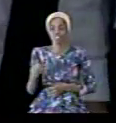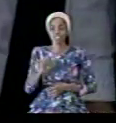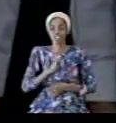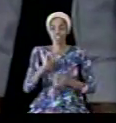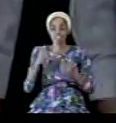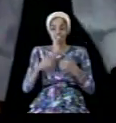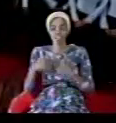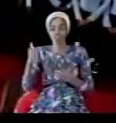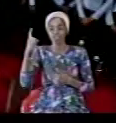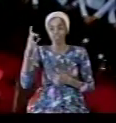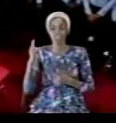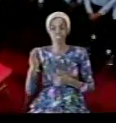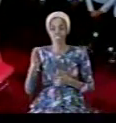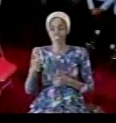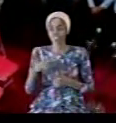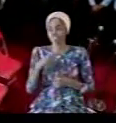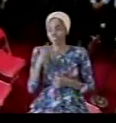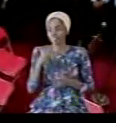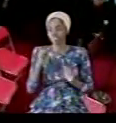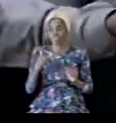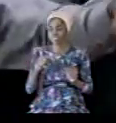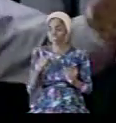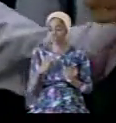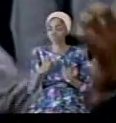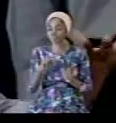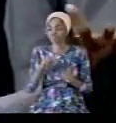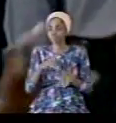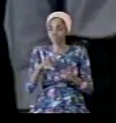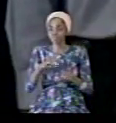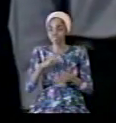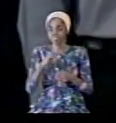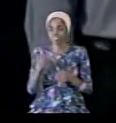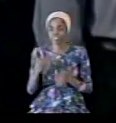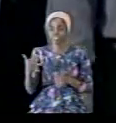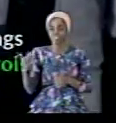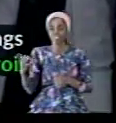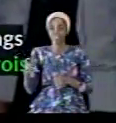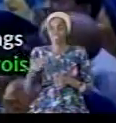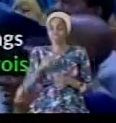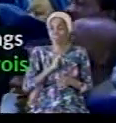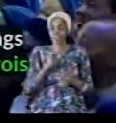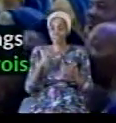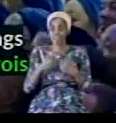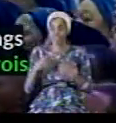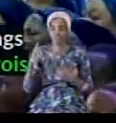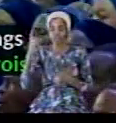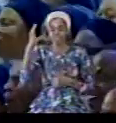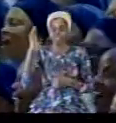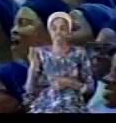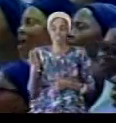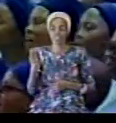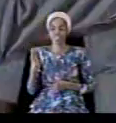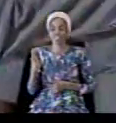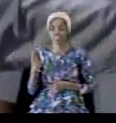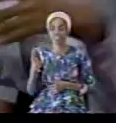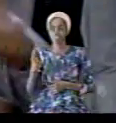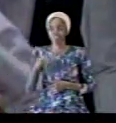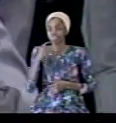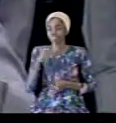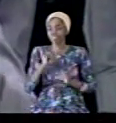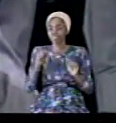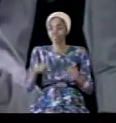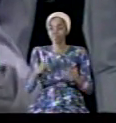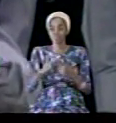Yes. I have a God. Who is still the King of Kings. I have a God. Oh, who